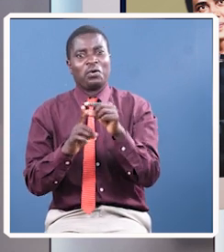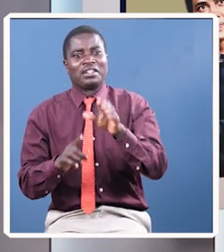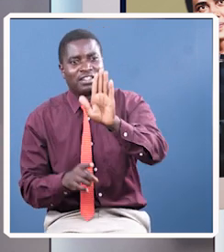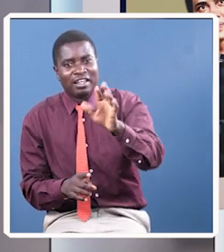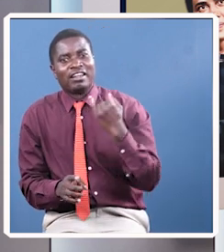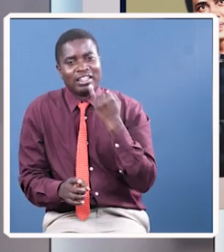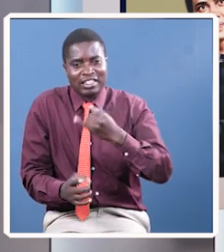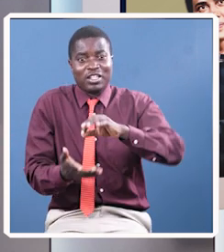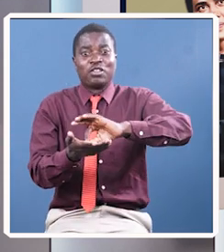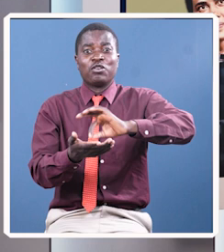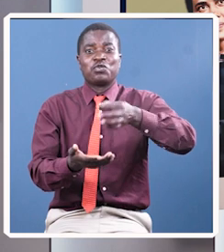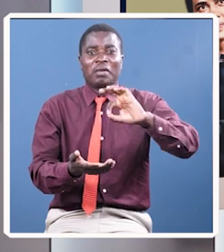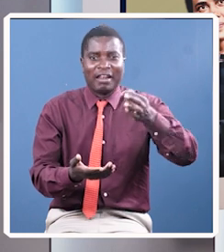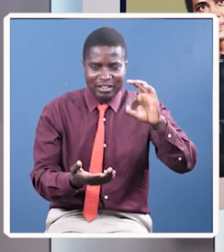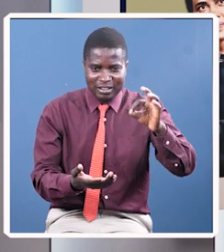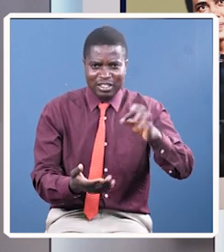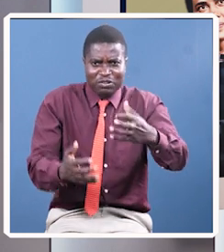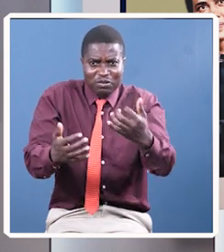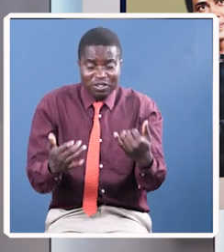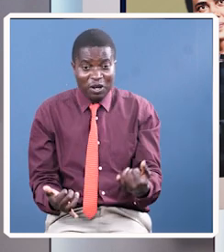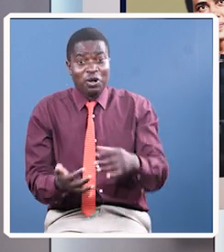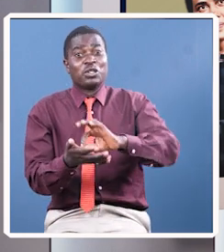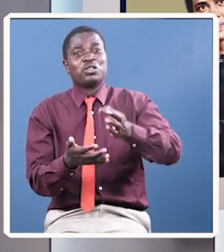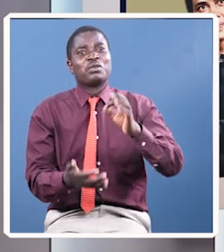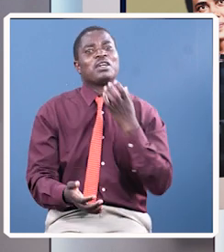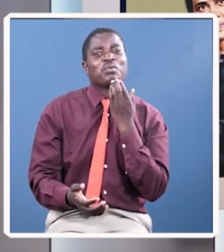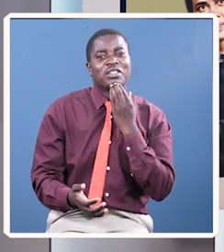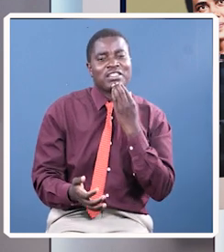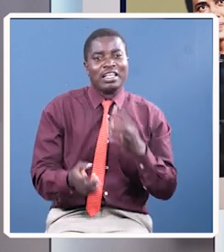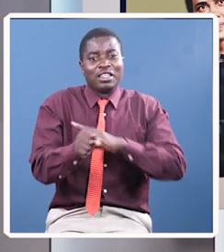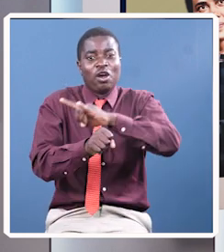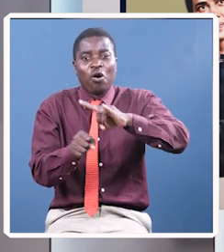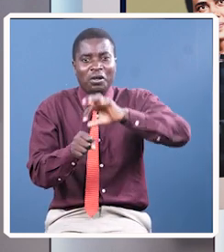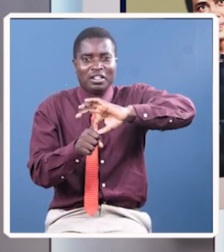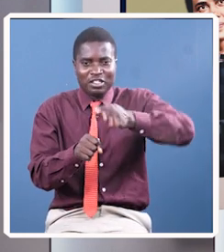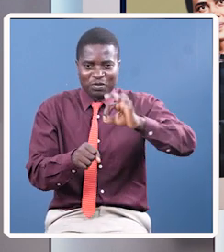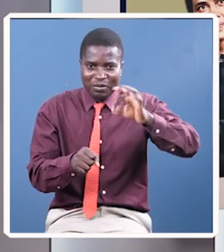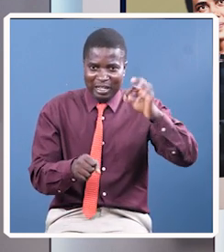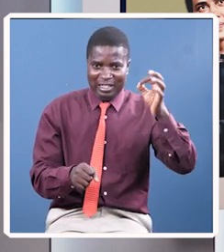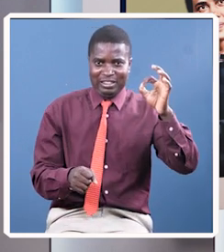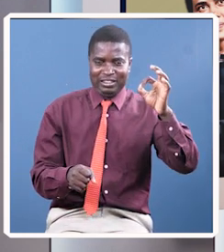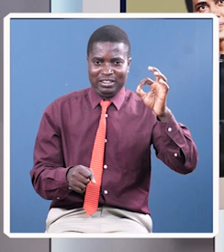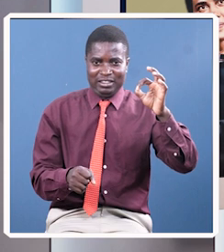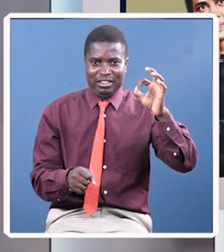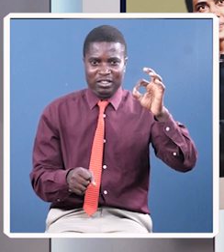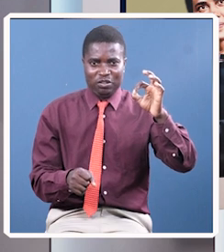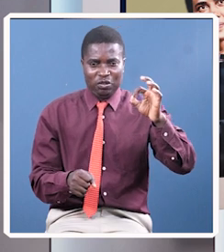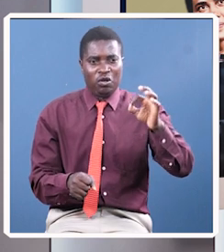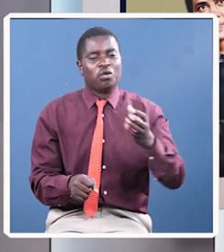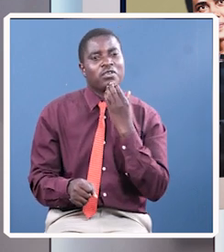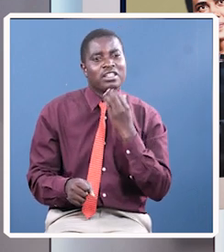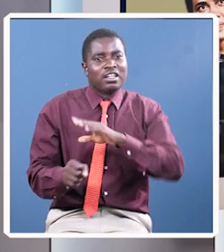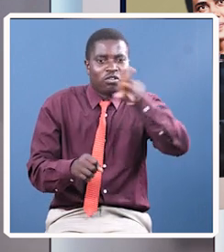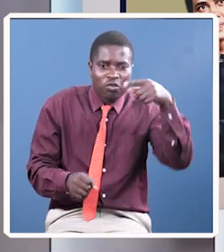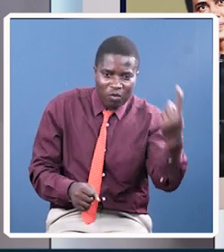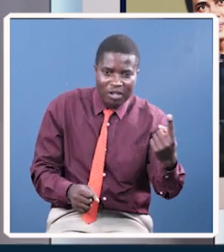the spirit. Chirikunzi the spirit, now it represents the Holy Spirit. Kuroti vaya variku bata